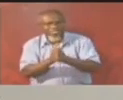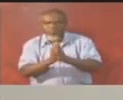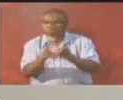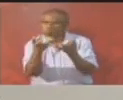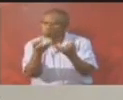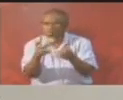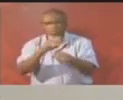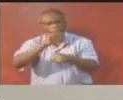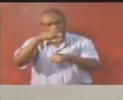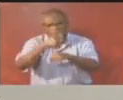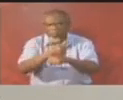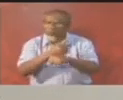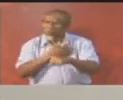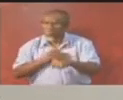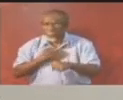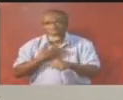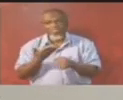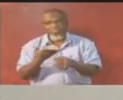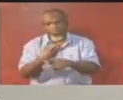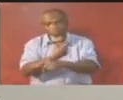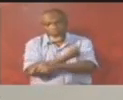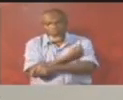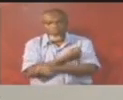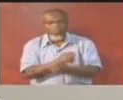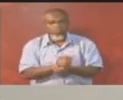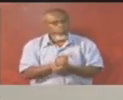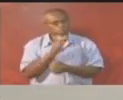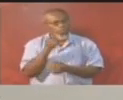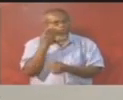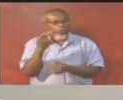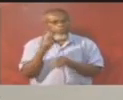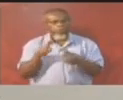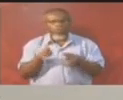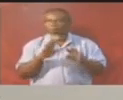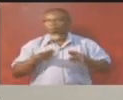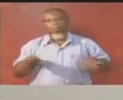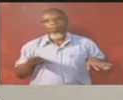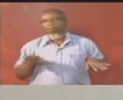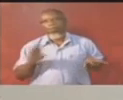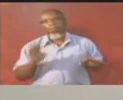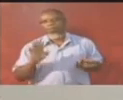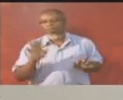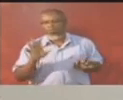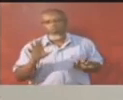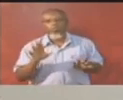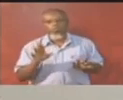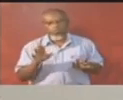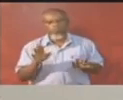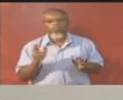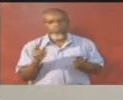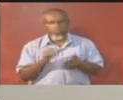appointments. We have not seen any significant levels of people not